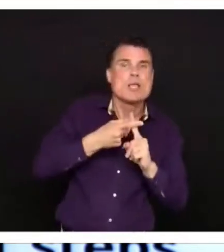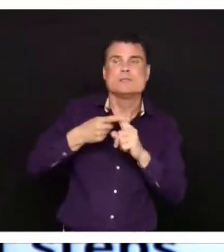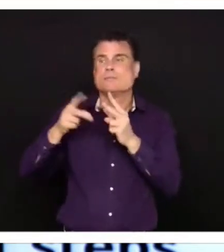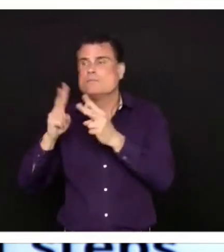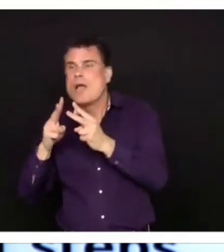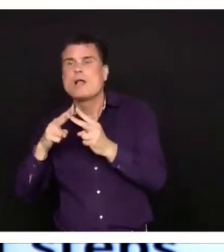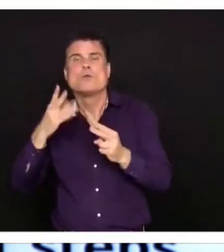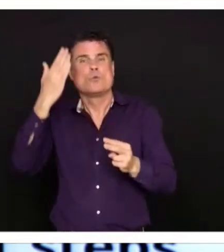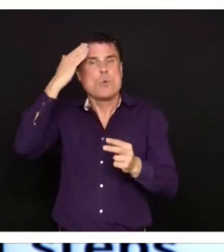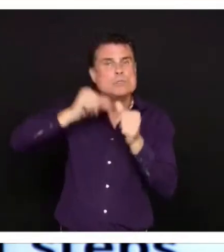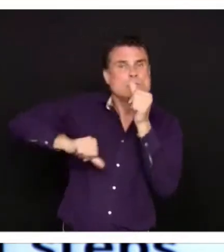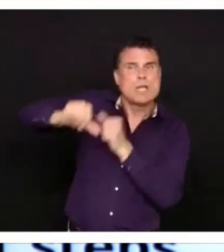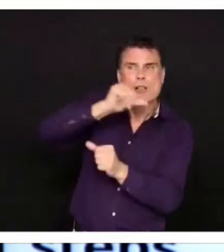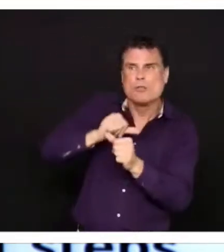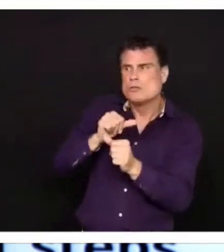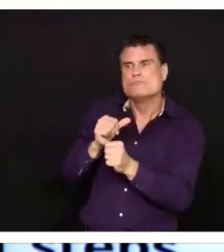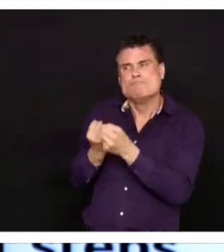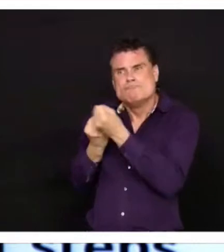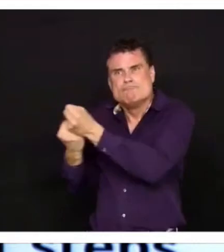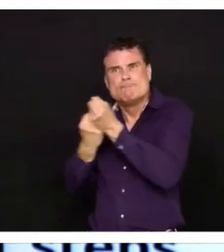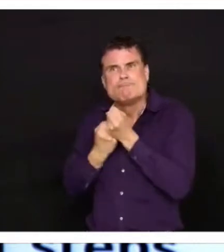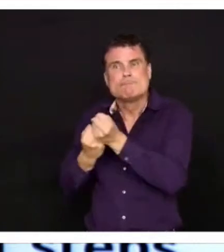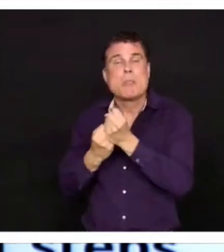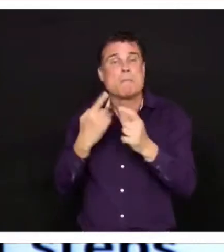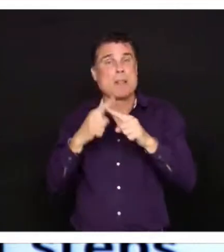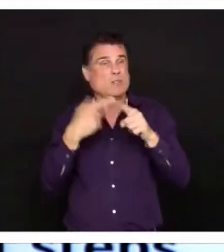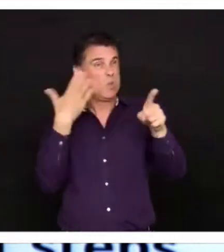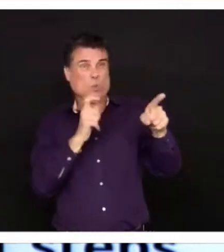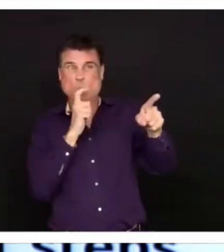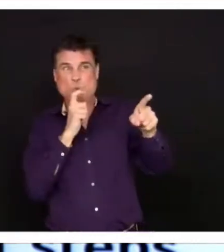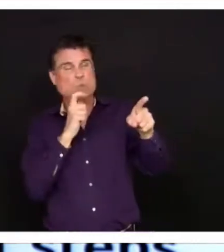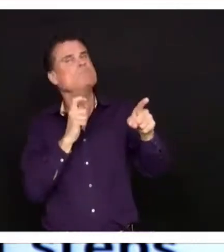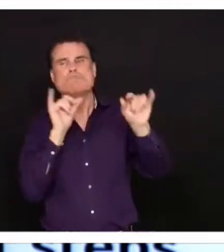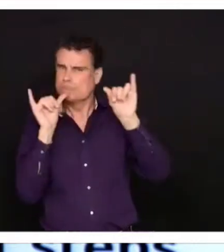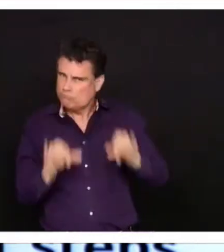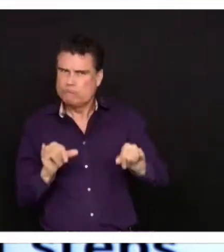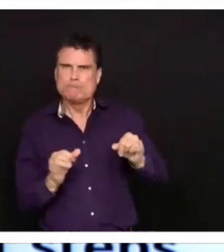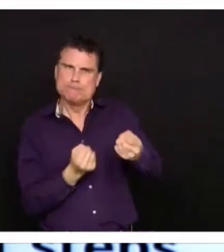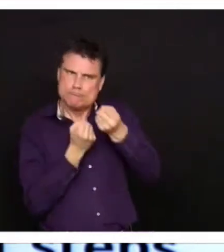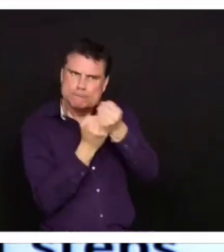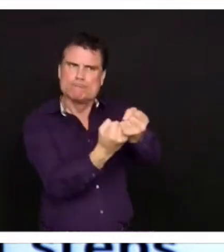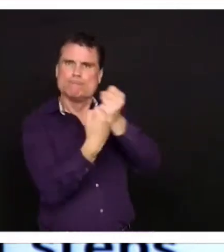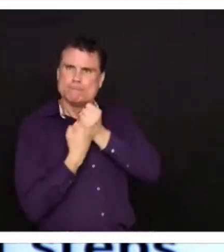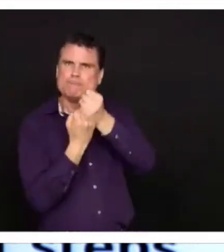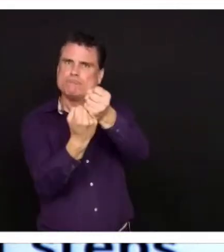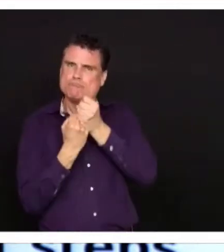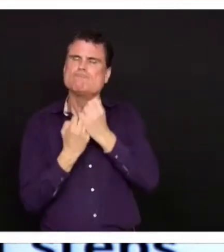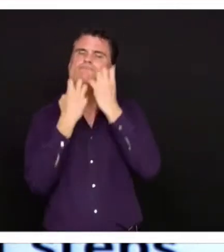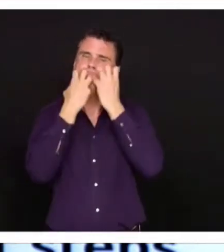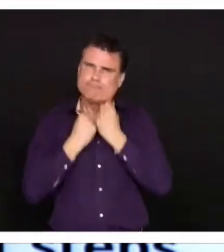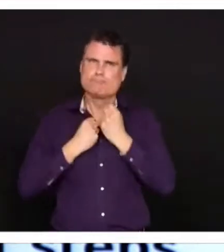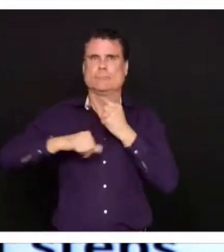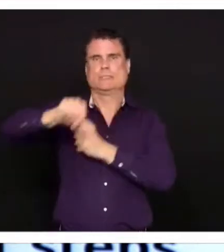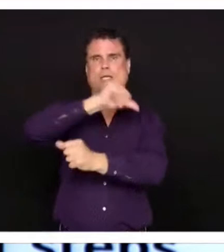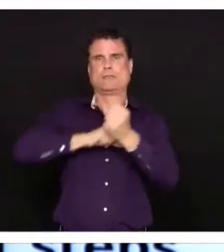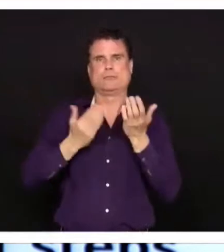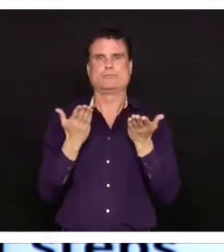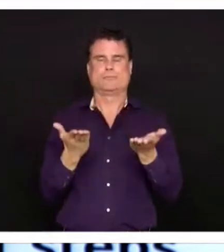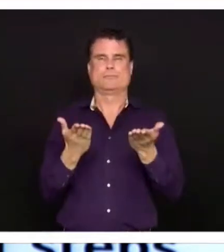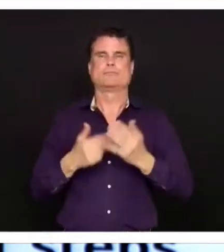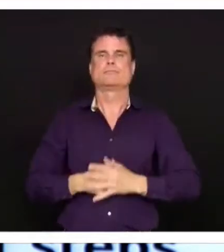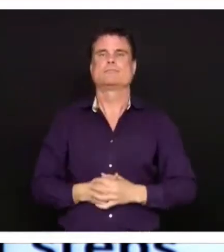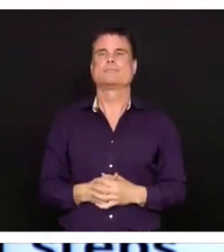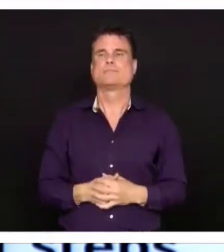réfléchi, fondé sur des preuves, pour nous guider sur cette voie inconnue. Il est essentiel que tout le